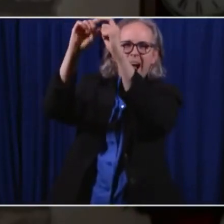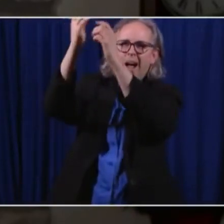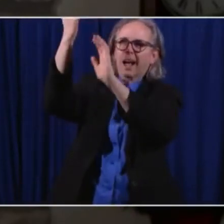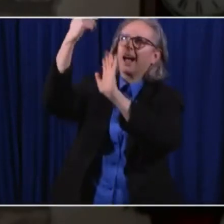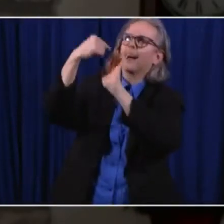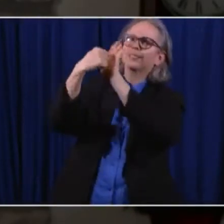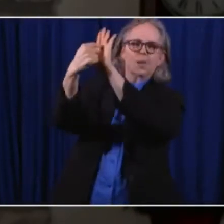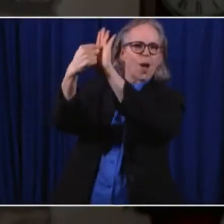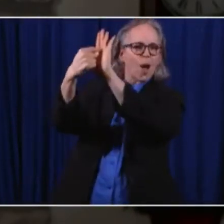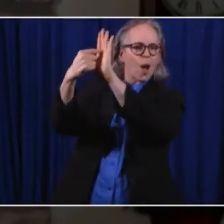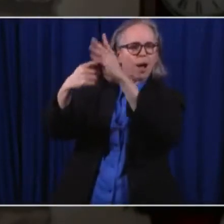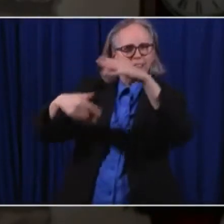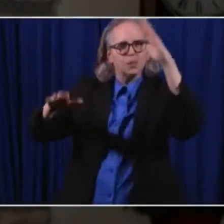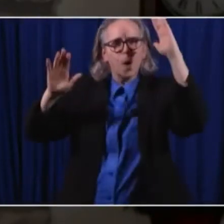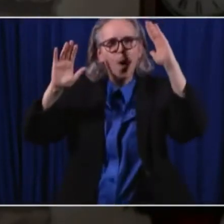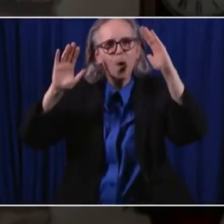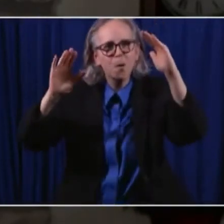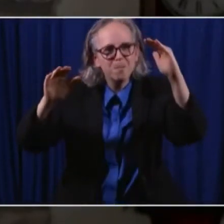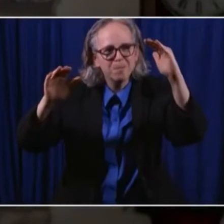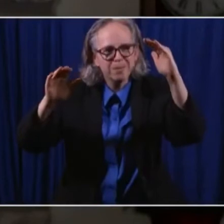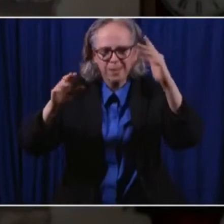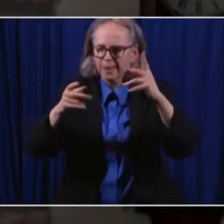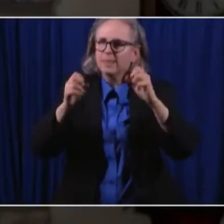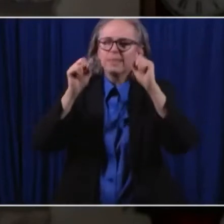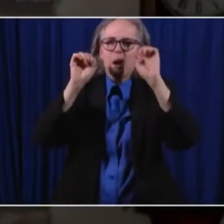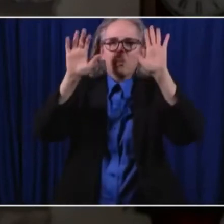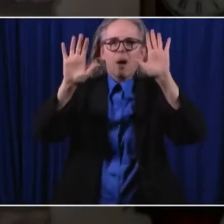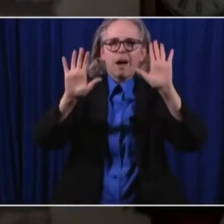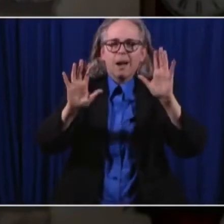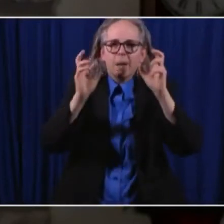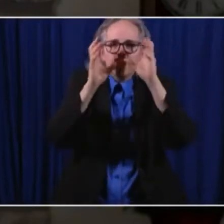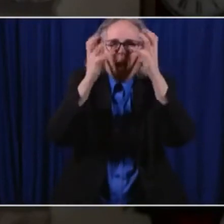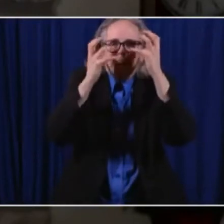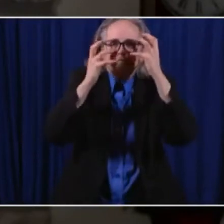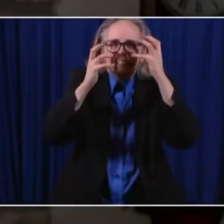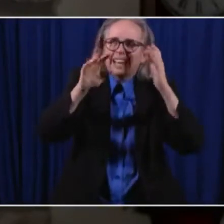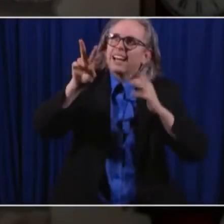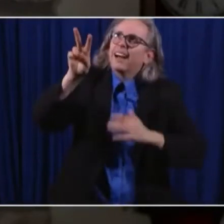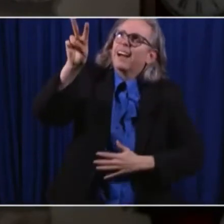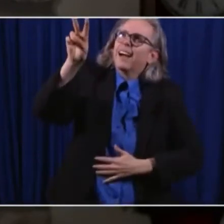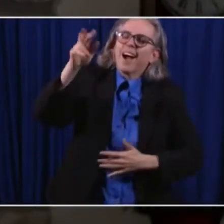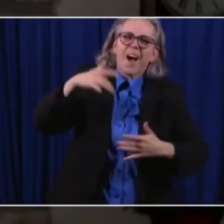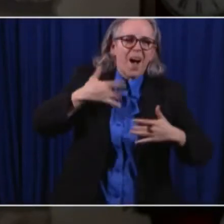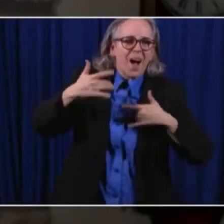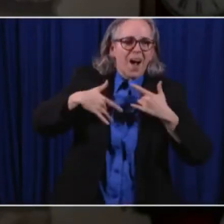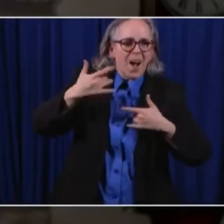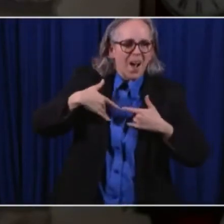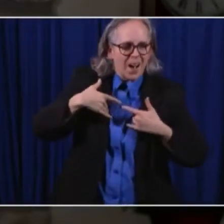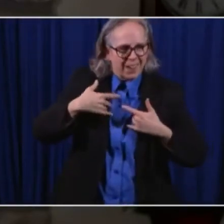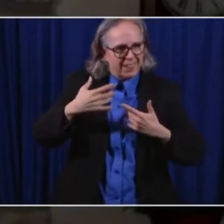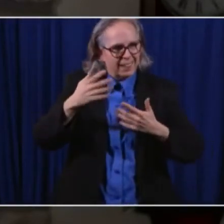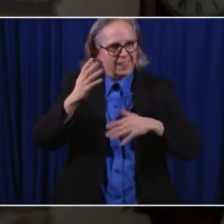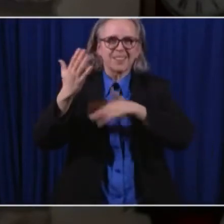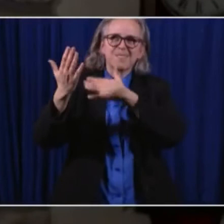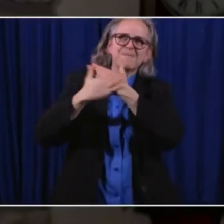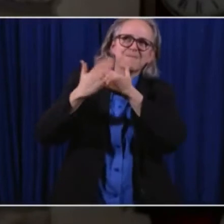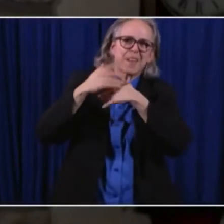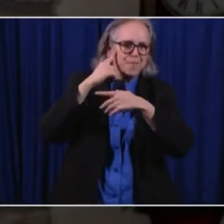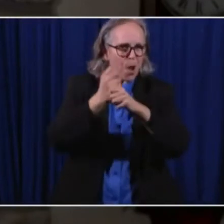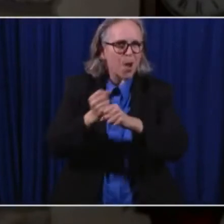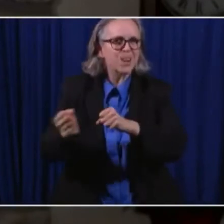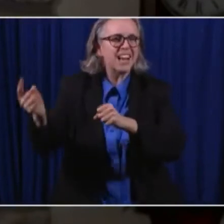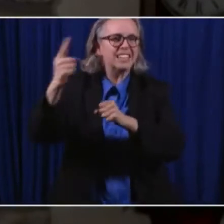and of joy and of what we hope will be a great new year. We must remain patient, but know that the end